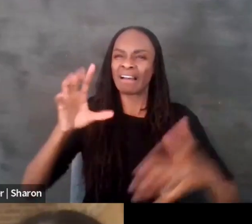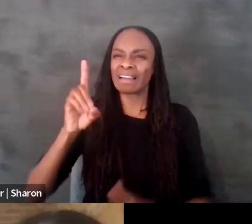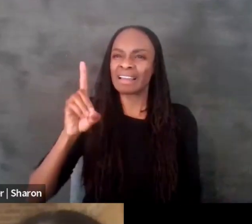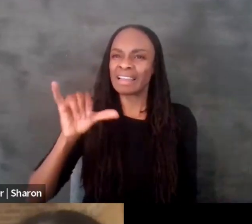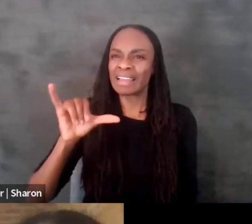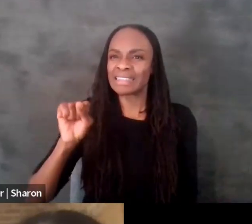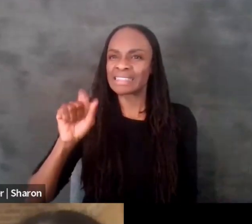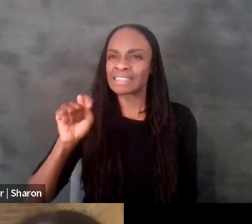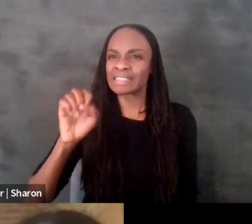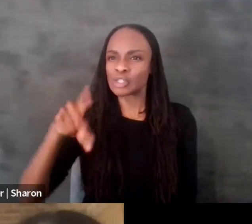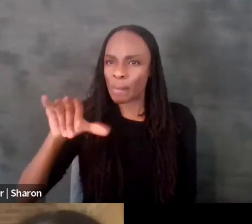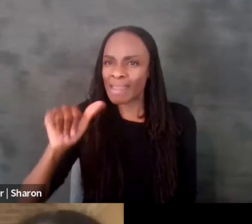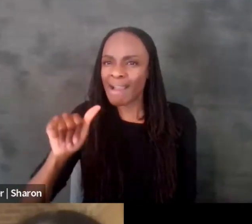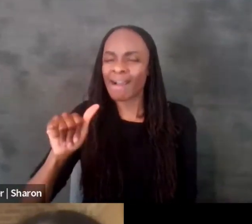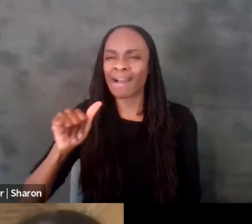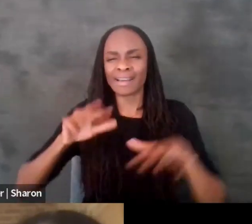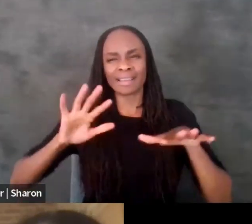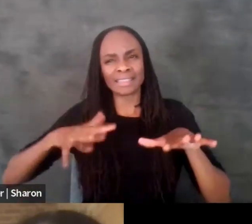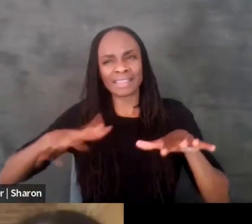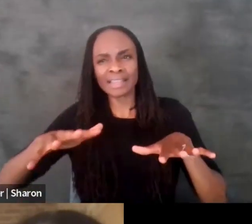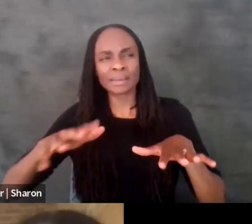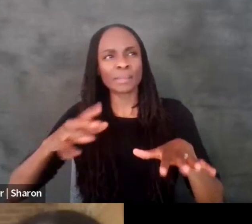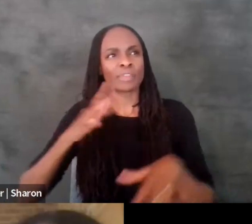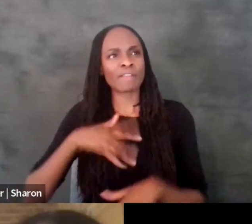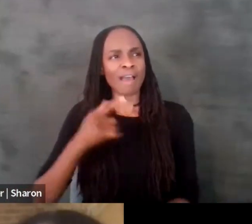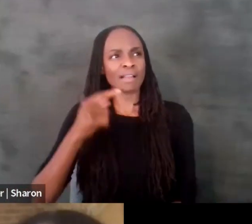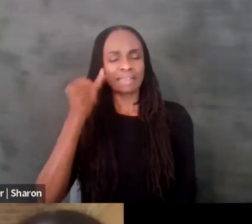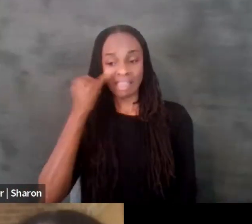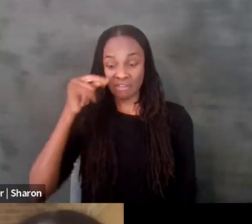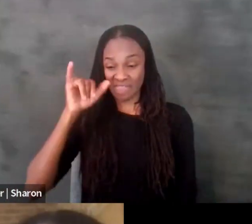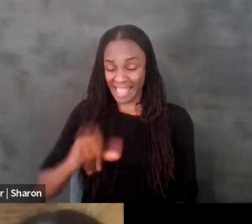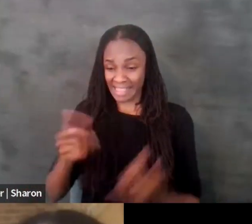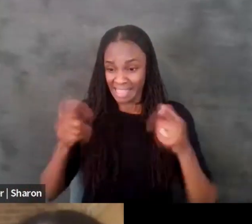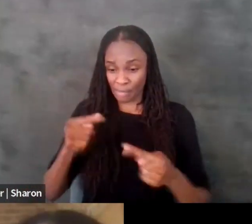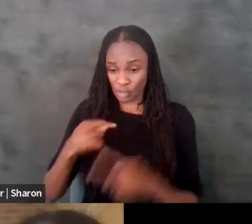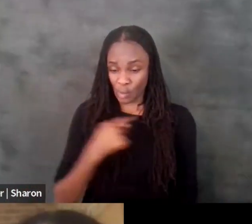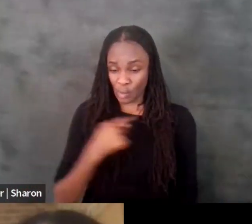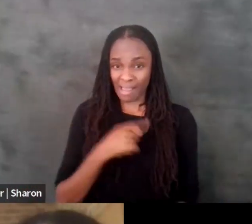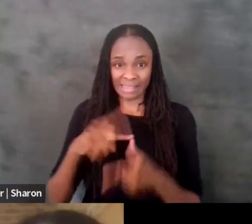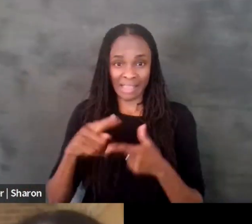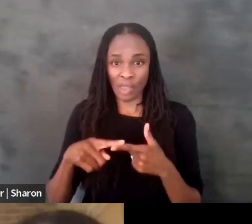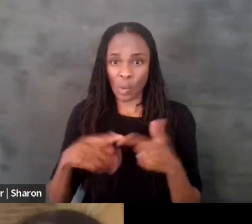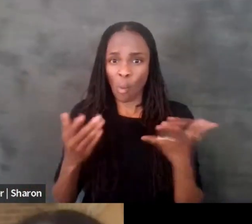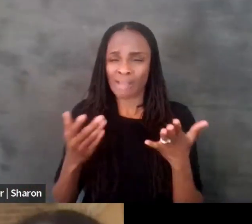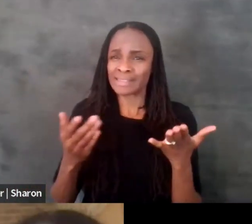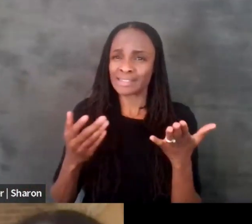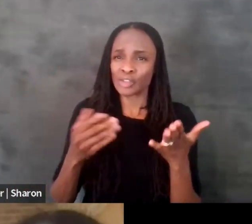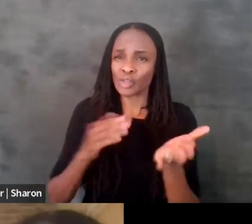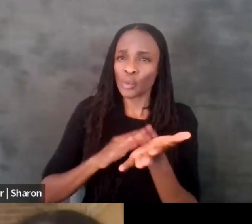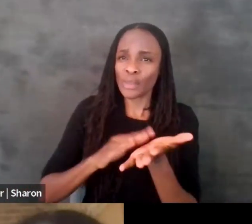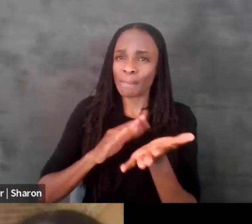anxiety. And we felt that if this is what is happening to us, what is the rhythm of the shot that will translate what